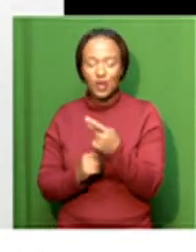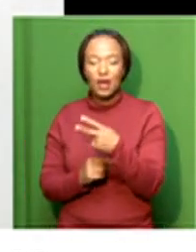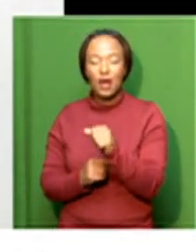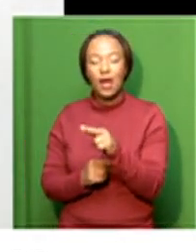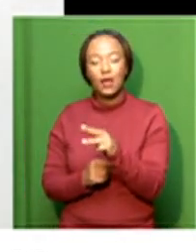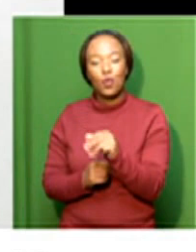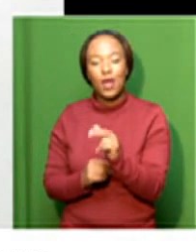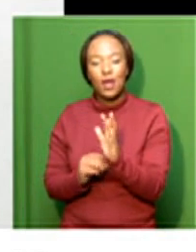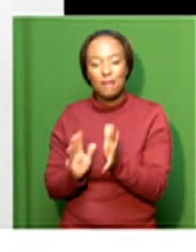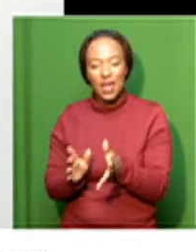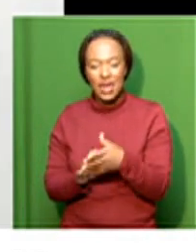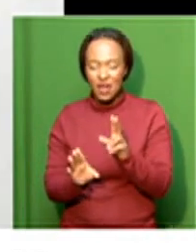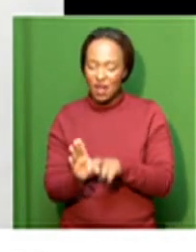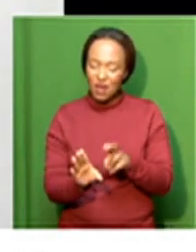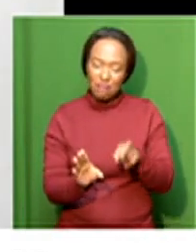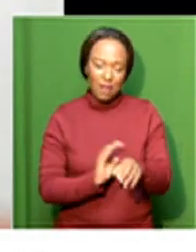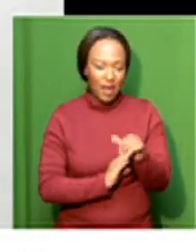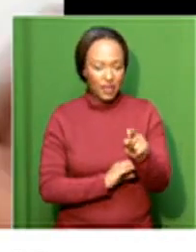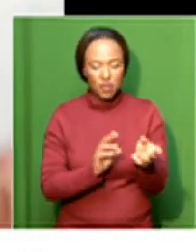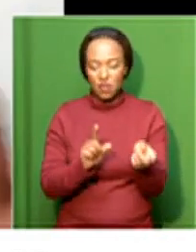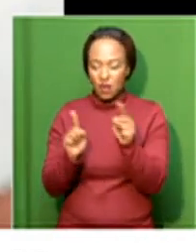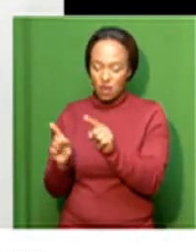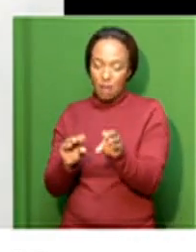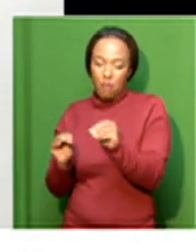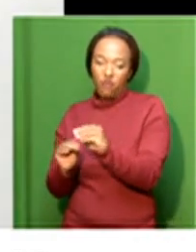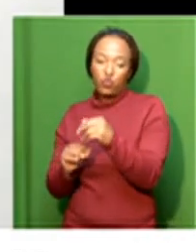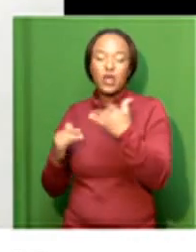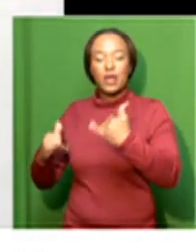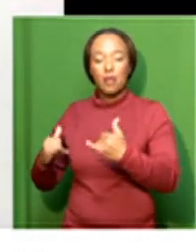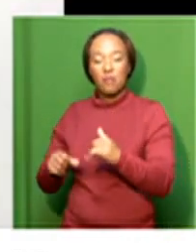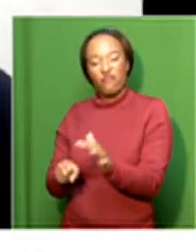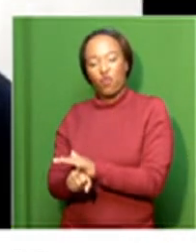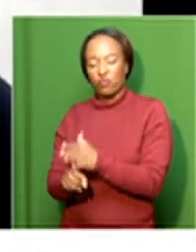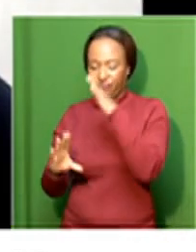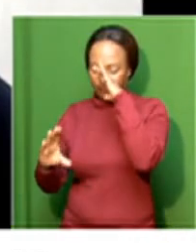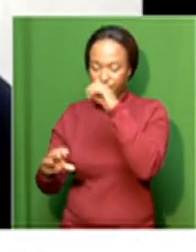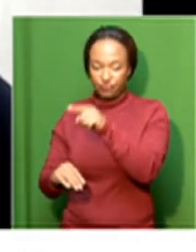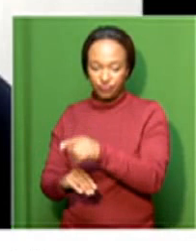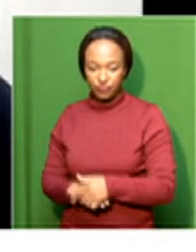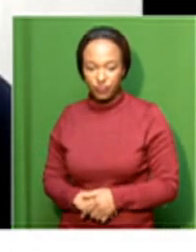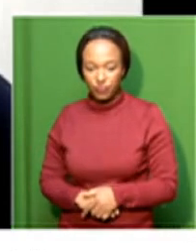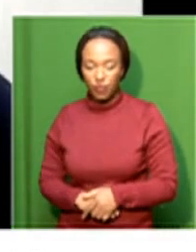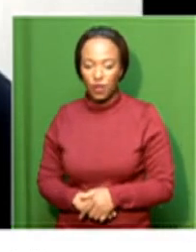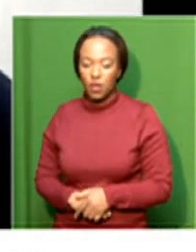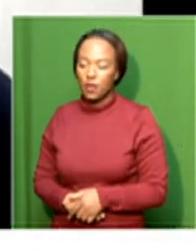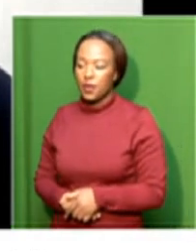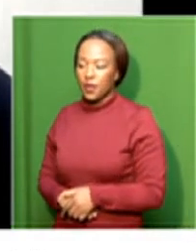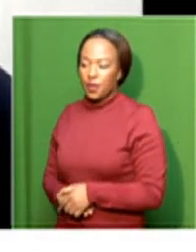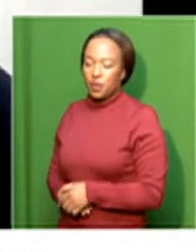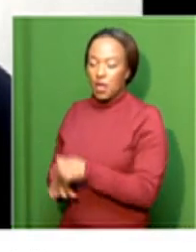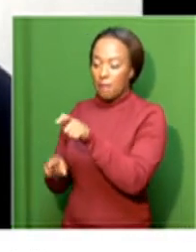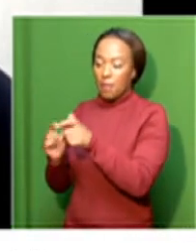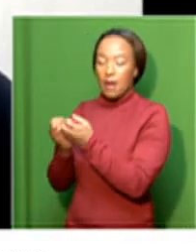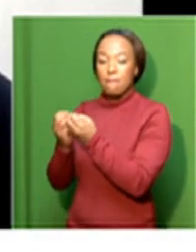then that's how I left IT and then joined hip hop to the fullest. And many people permanently move